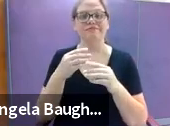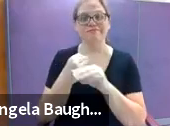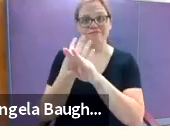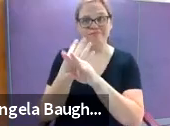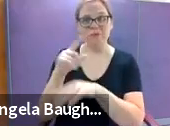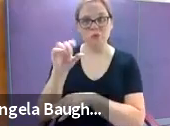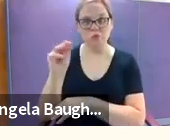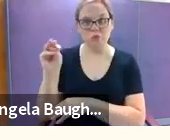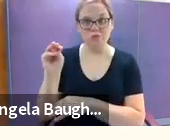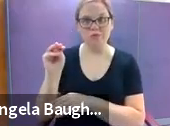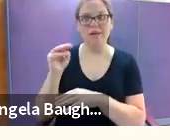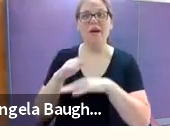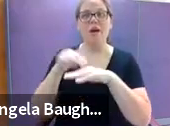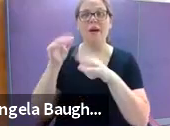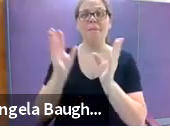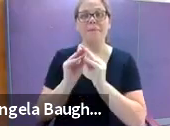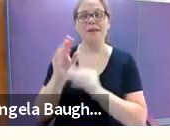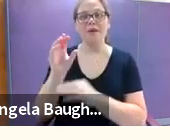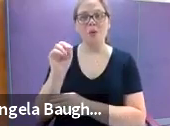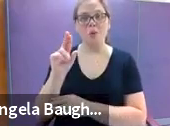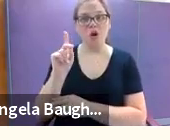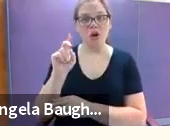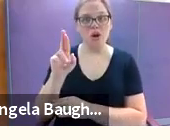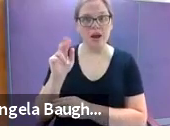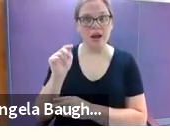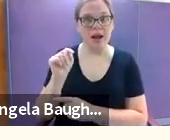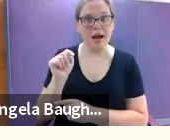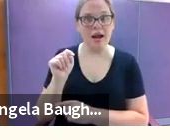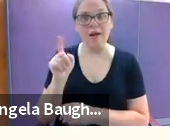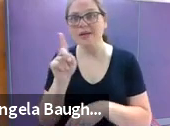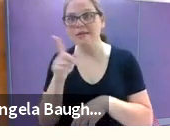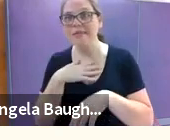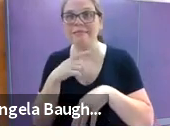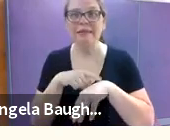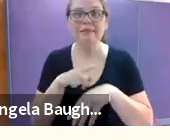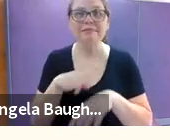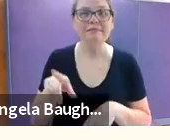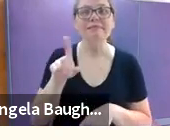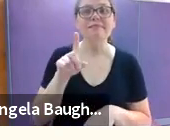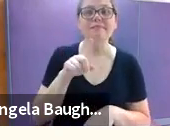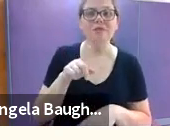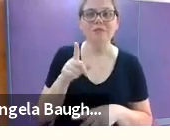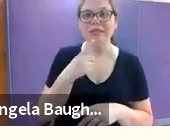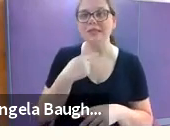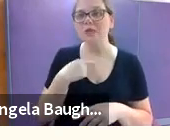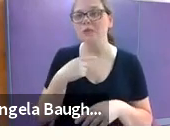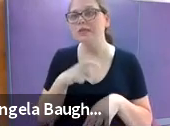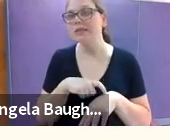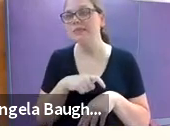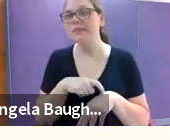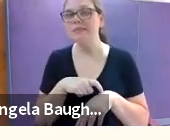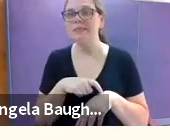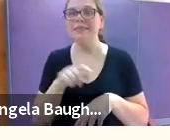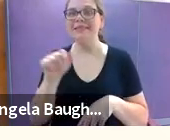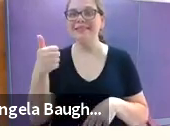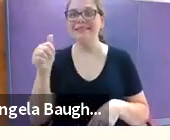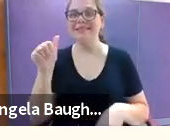like to call the meeting to order at, I lost my clock, so somebody tells me what time it is.